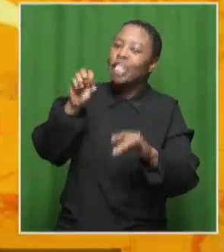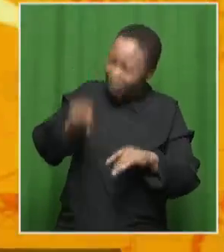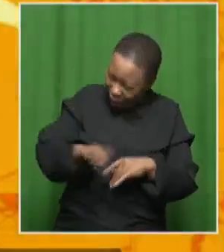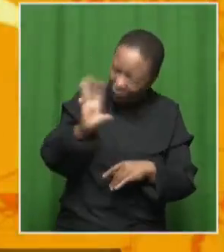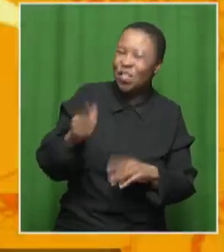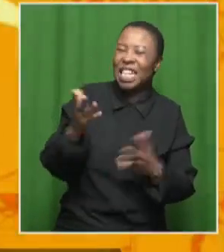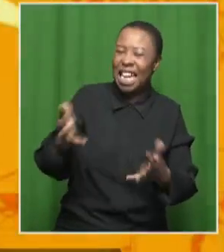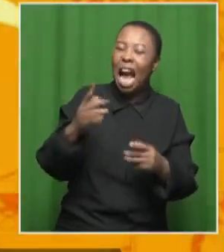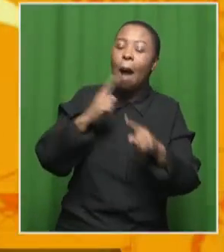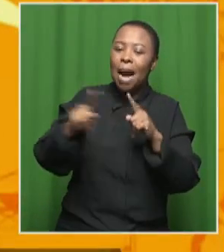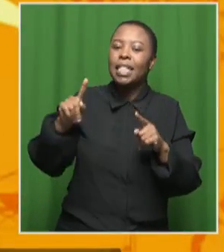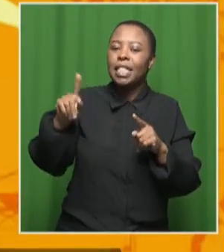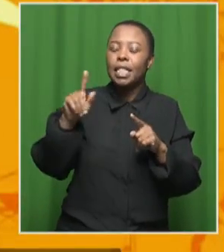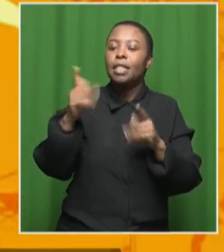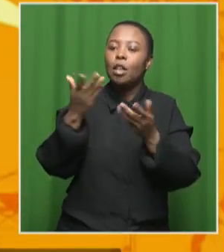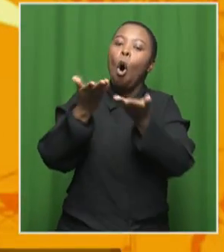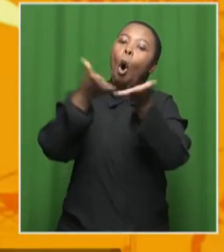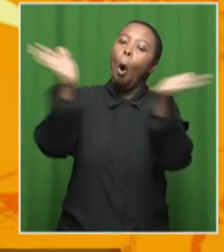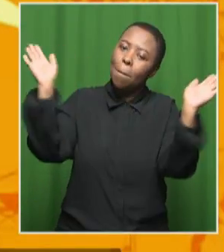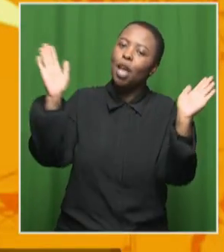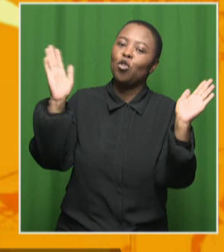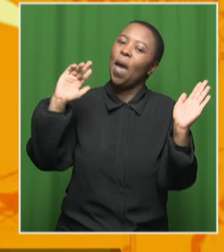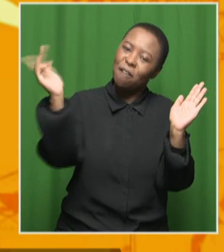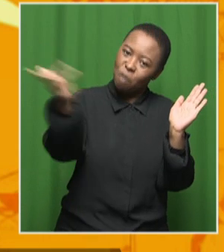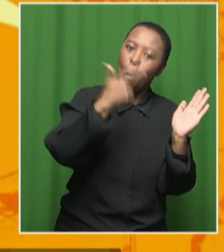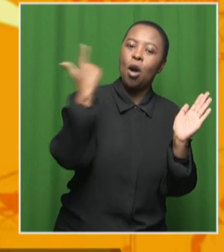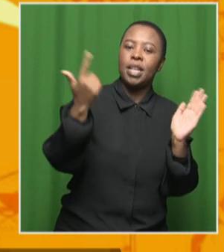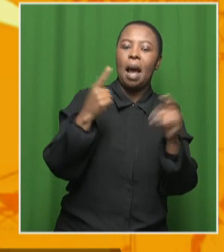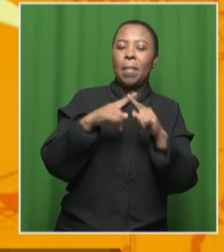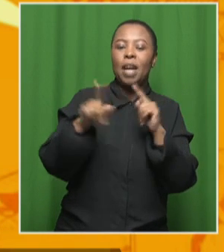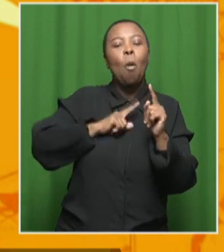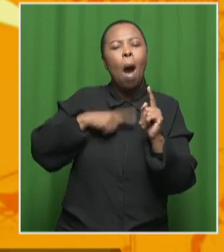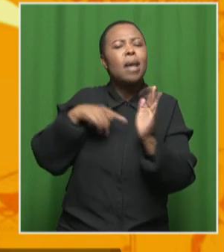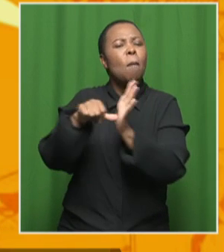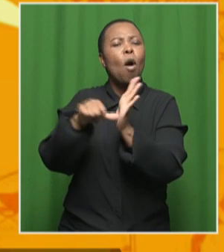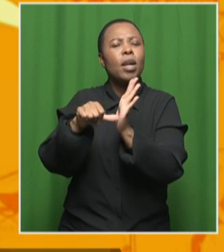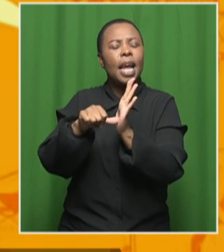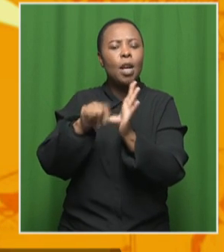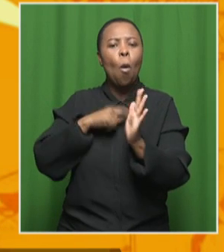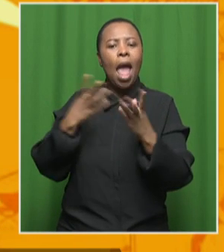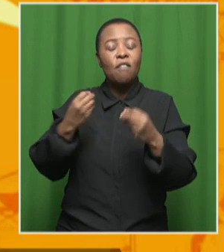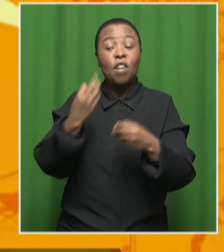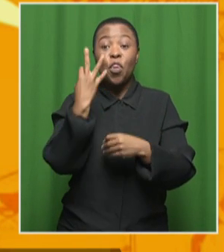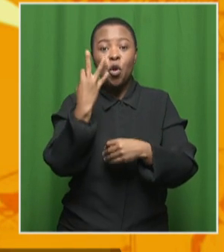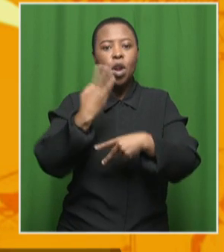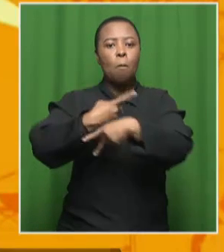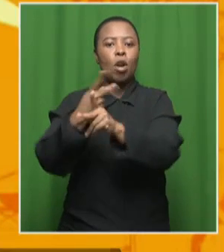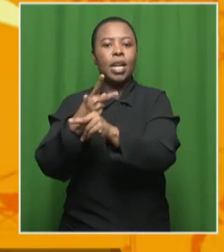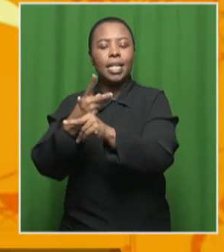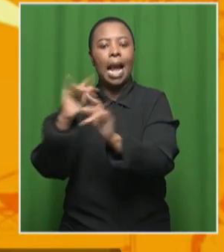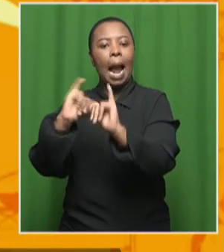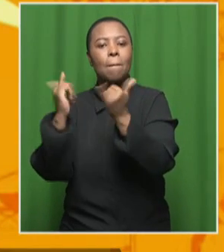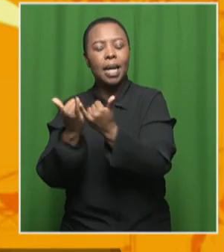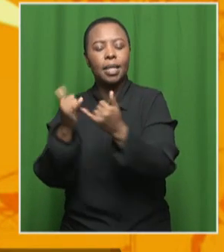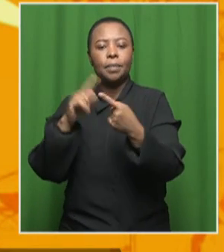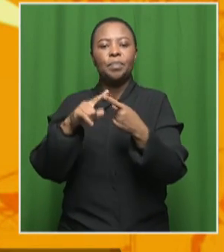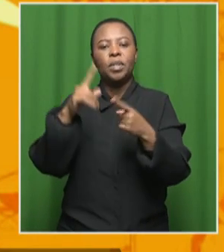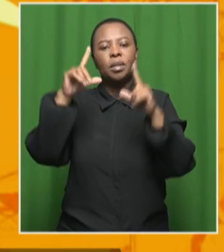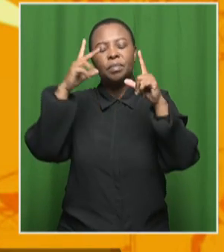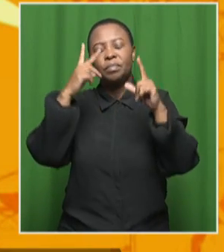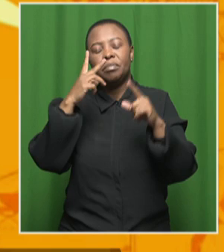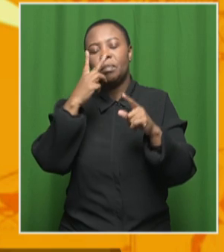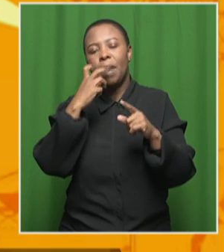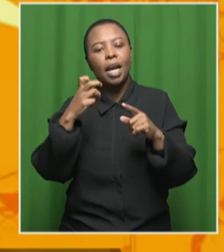But it was open to everybody. Yes. And why that's important is because we've got 3 production companies, Black Brain Pictures, Burnt